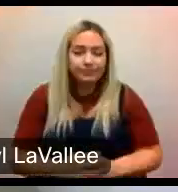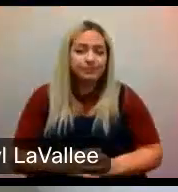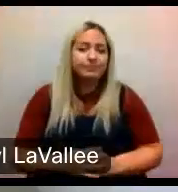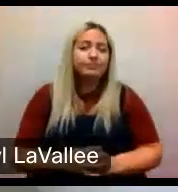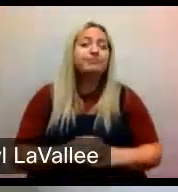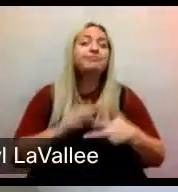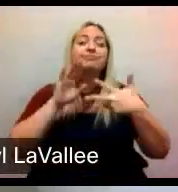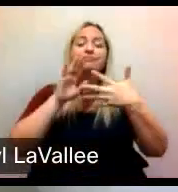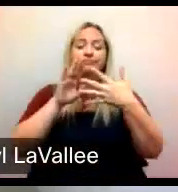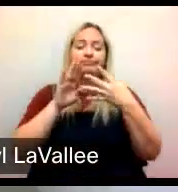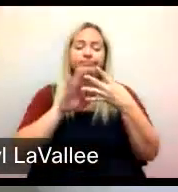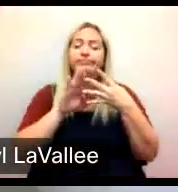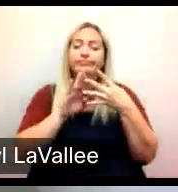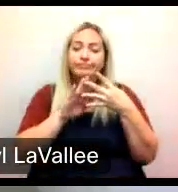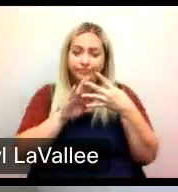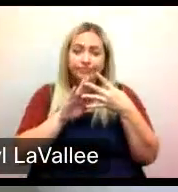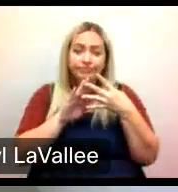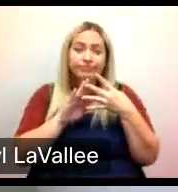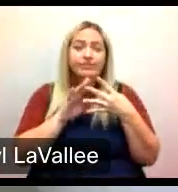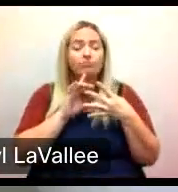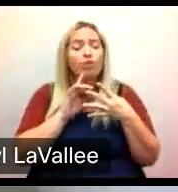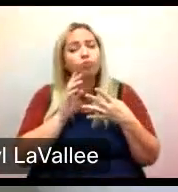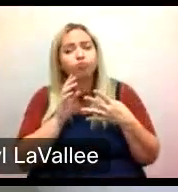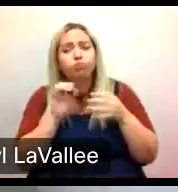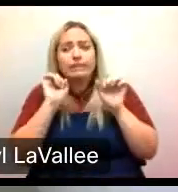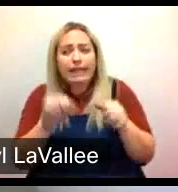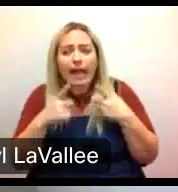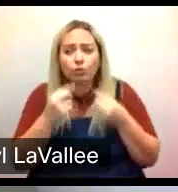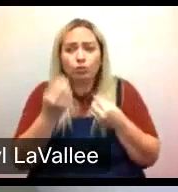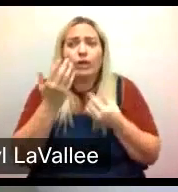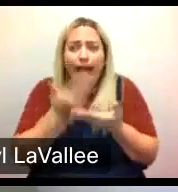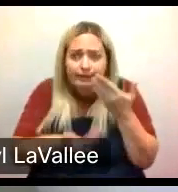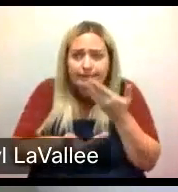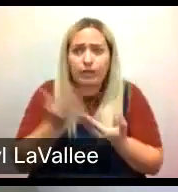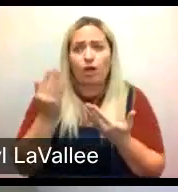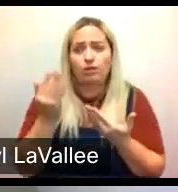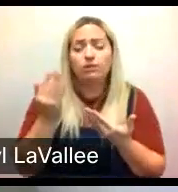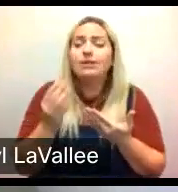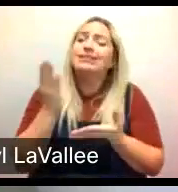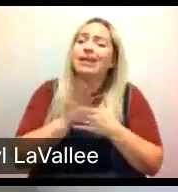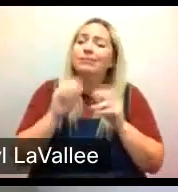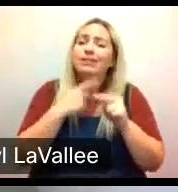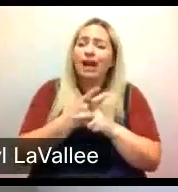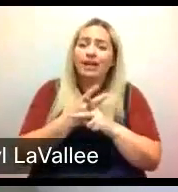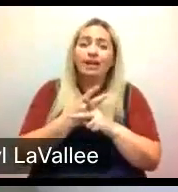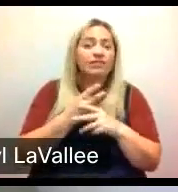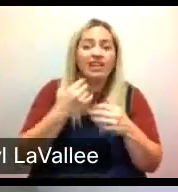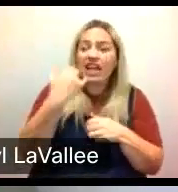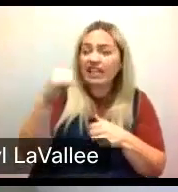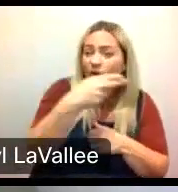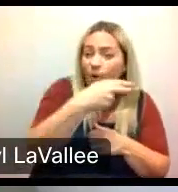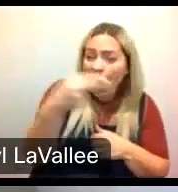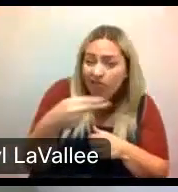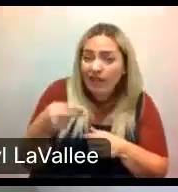Next is a more tangible step. I always recommend using some sort of method of highlighting and crossing